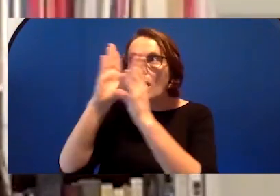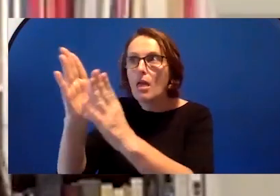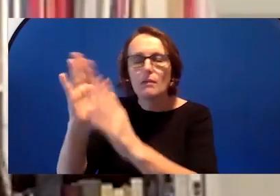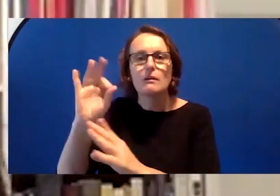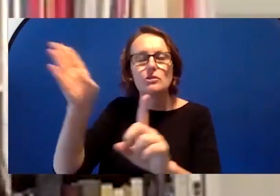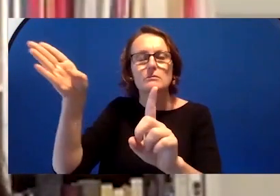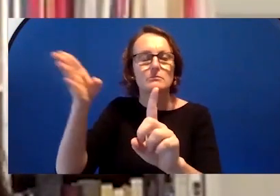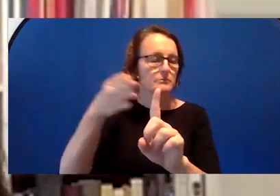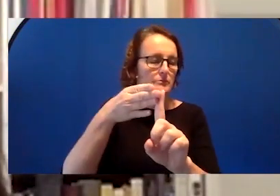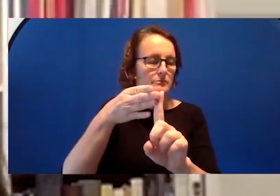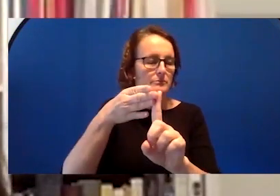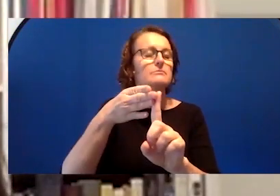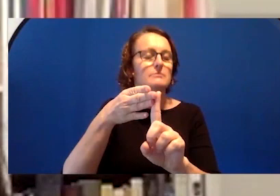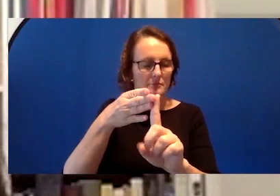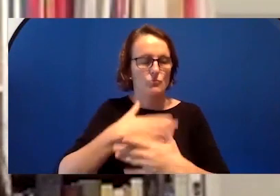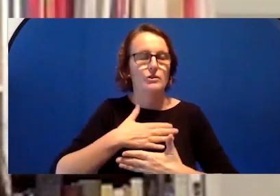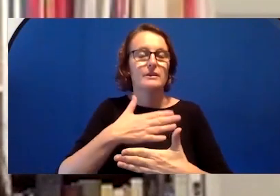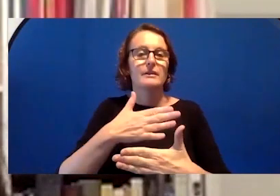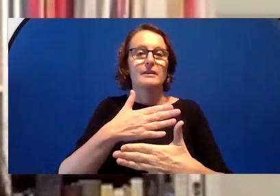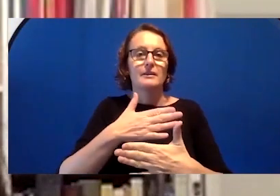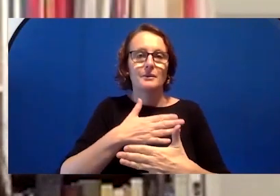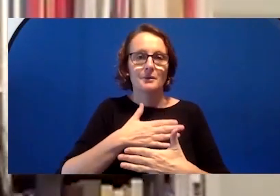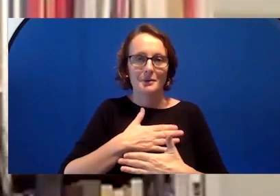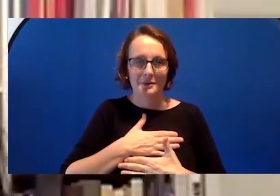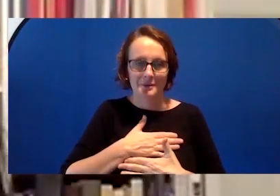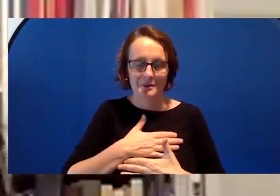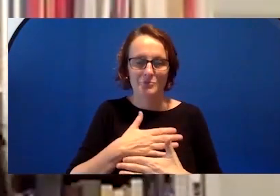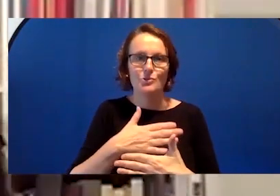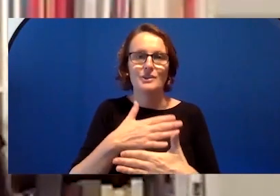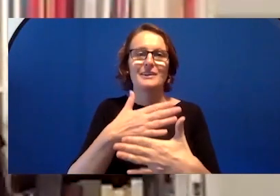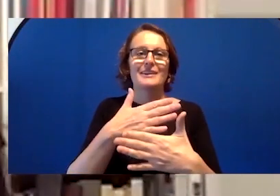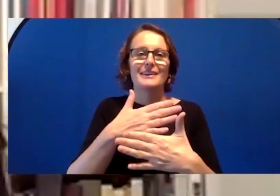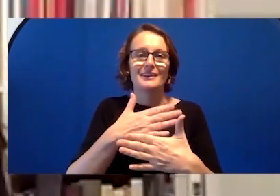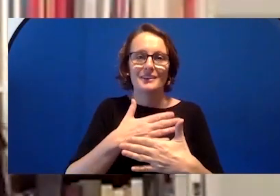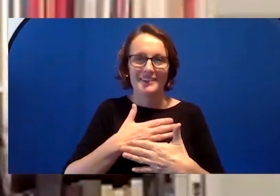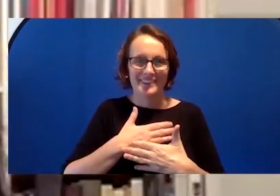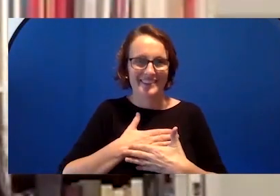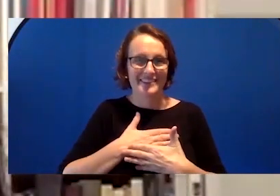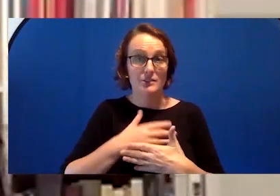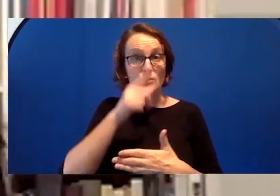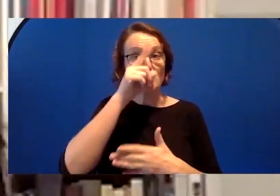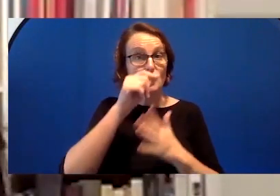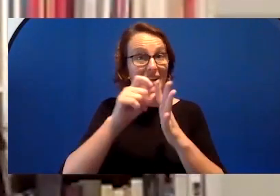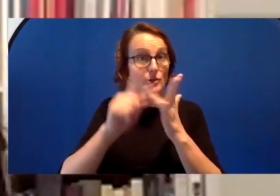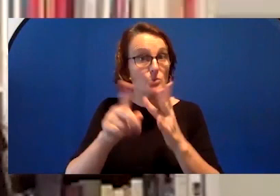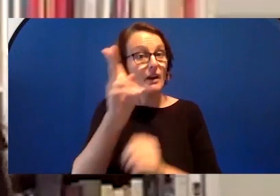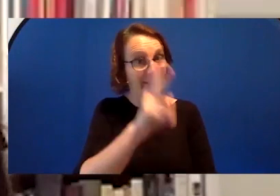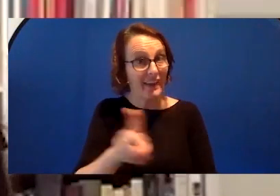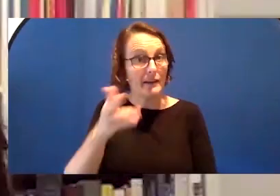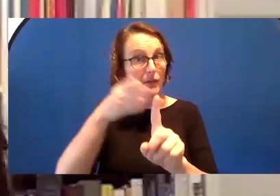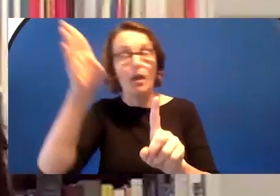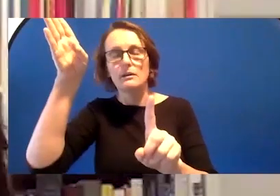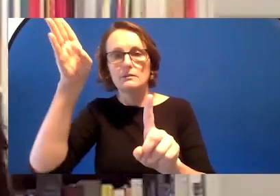with it. Just notice it and guide your focus back to where you intend it to be. And you can do this over and